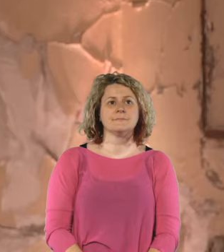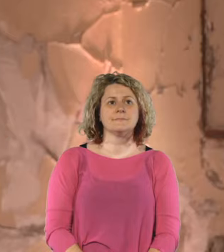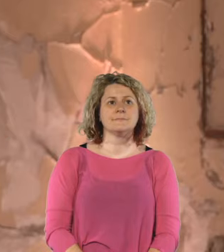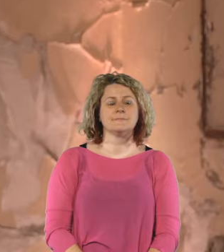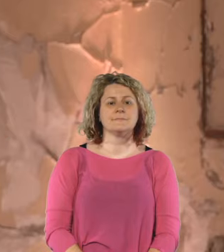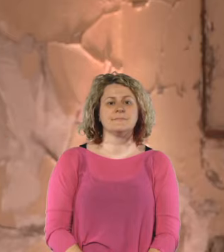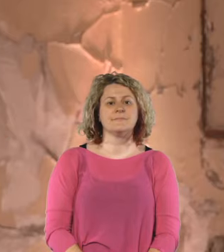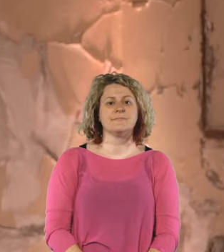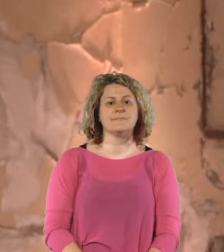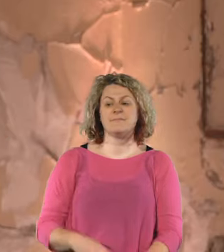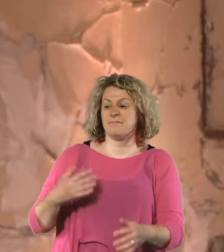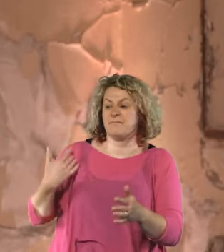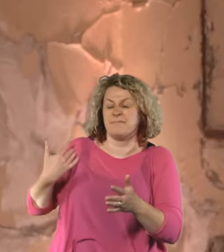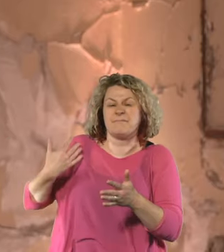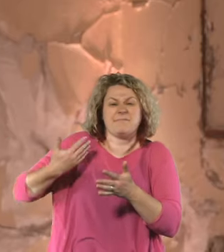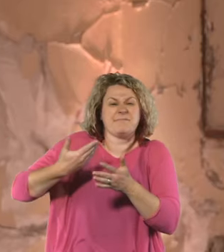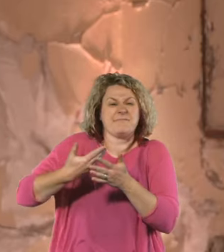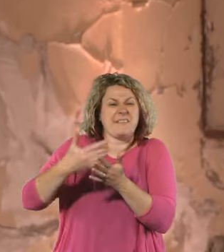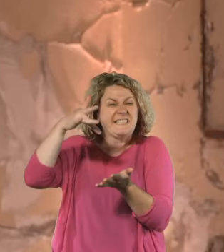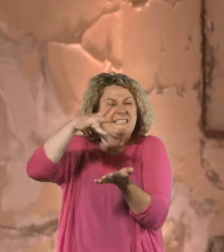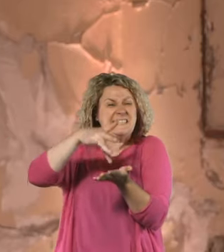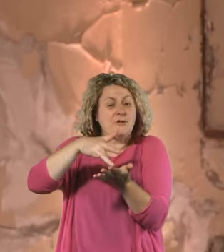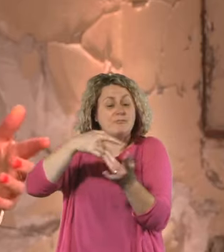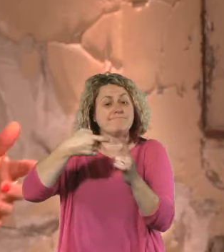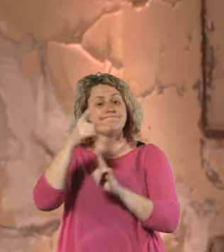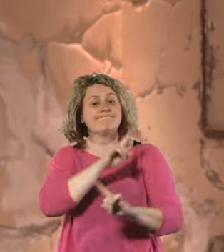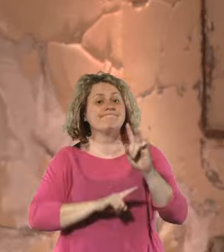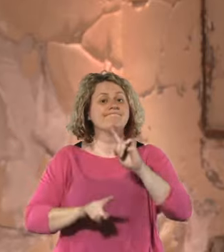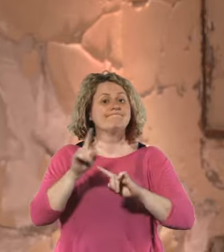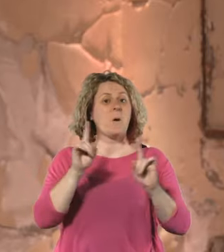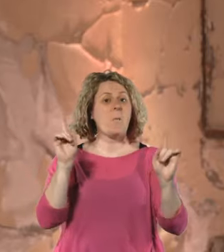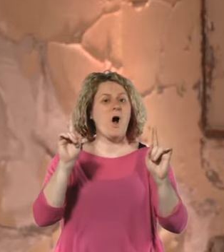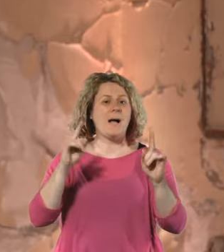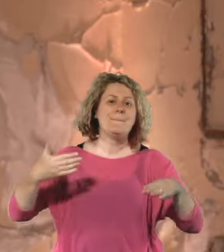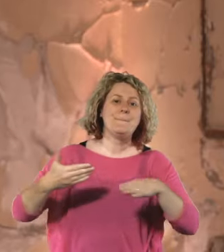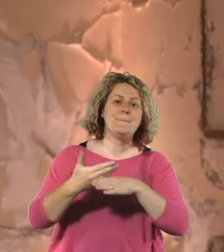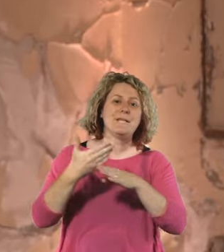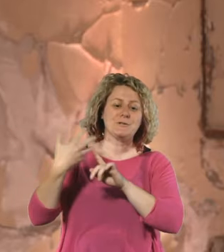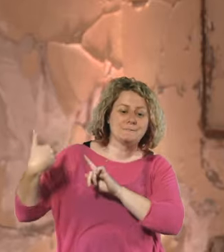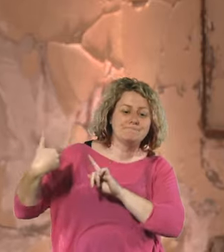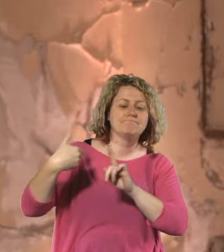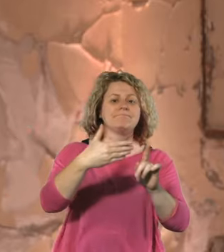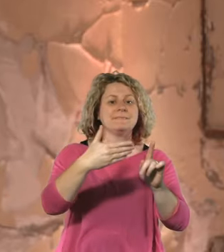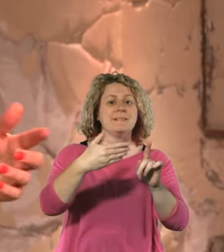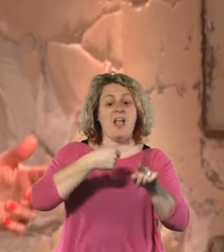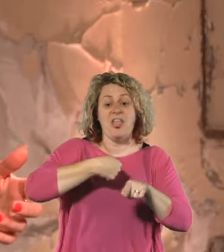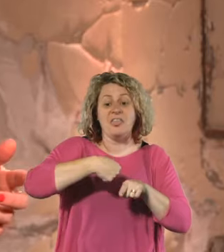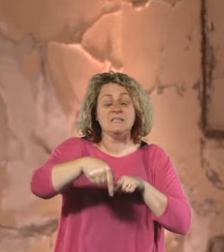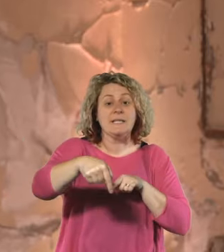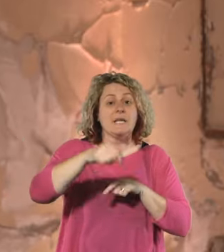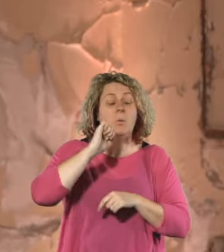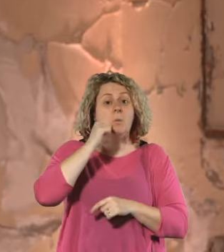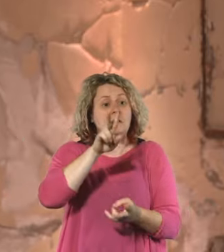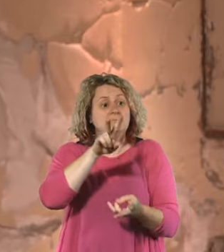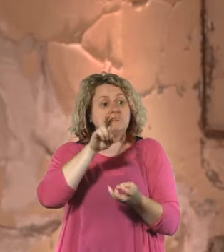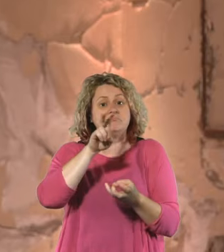Over the years, mission has been central to the Keswick Convention, and this week we're going to have the opportunity to hear what God has been doing in different parts of the world.